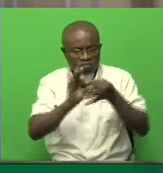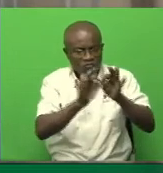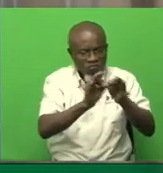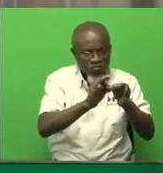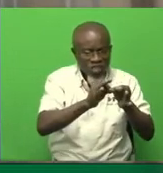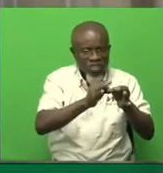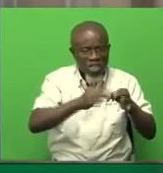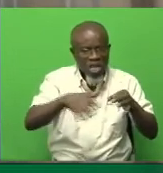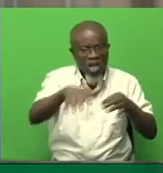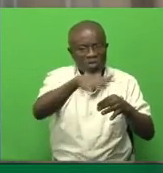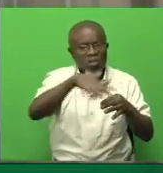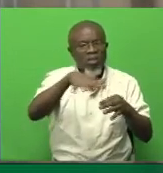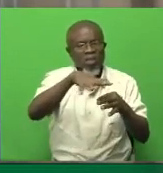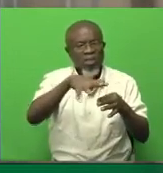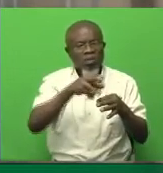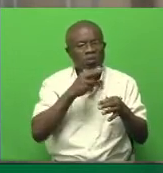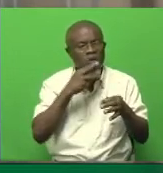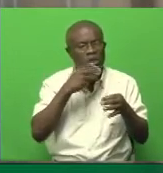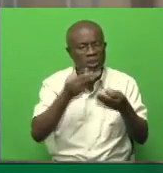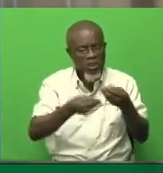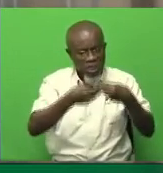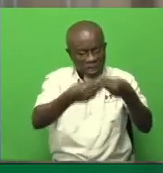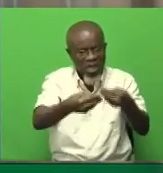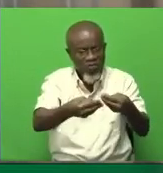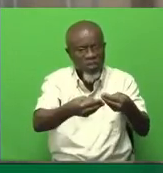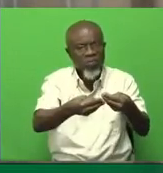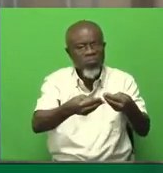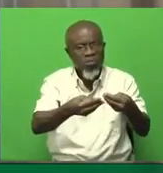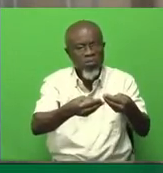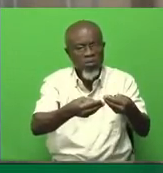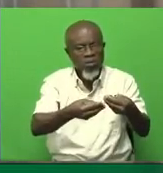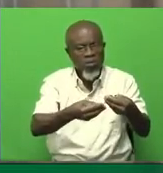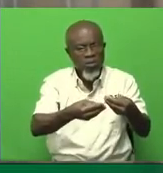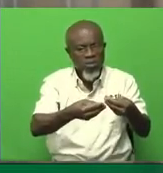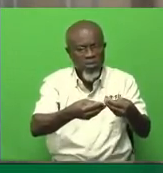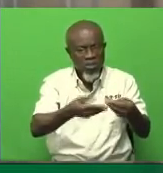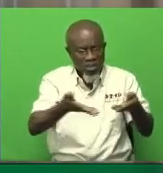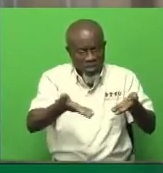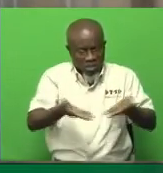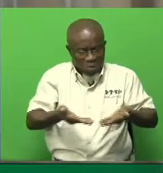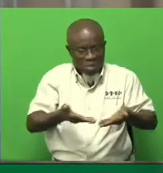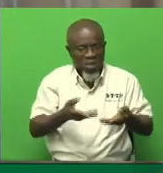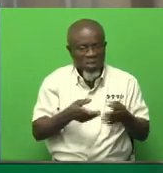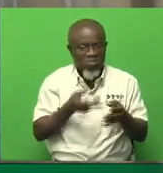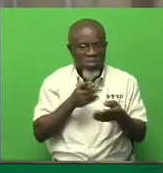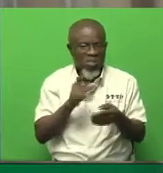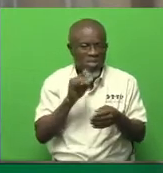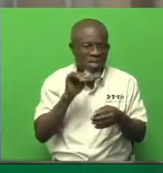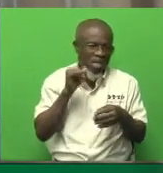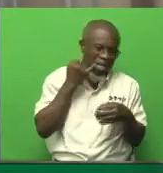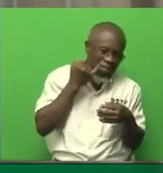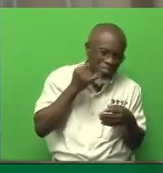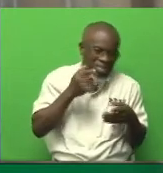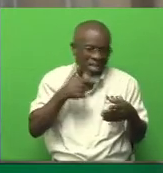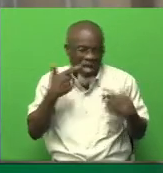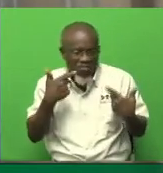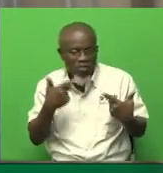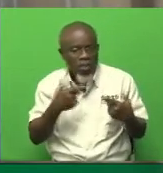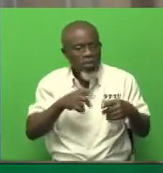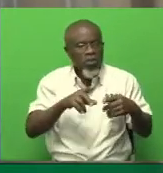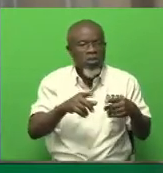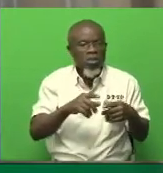here and laugh and make joke while people in my constituency are suffering for a basic human necessity as water